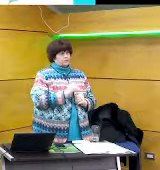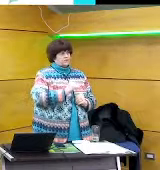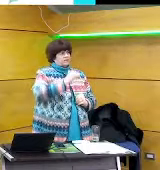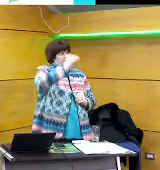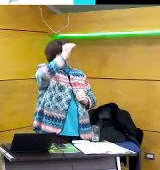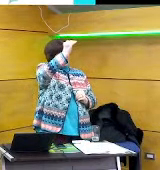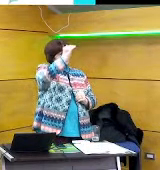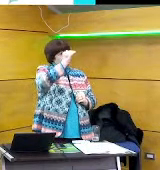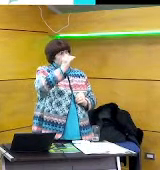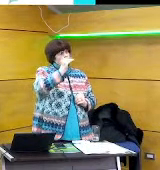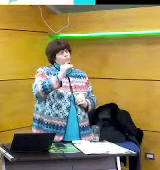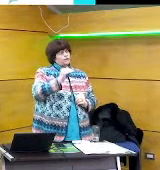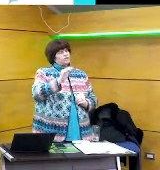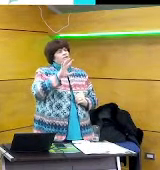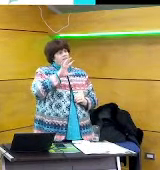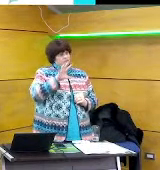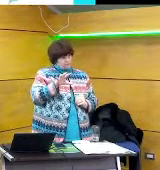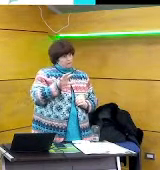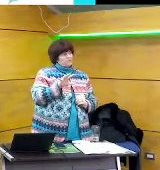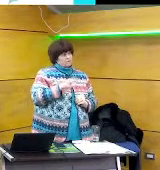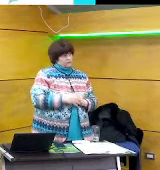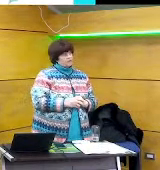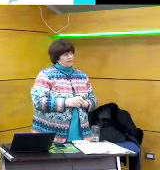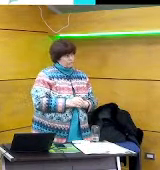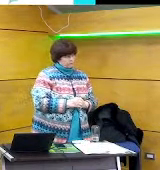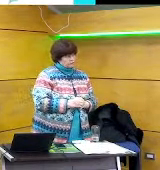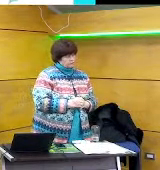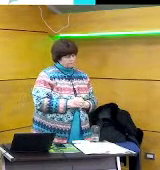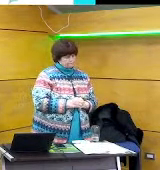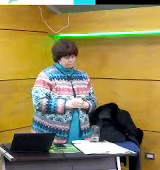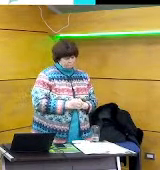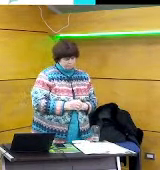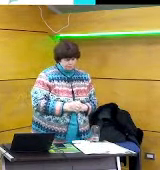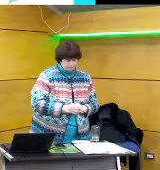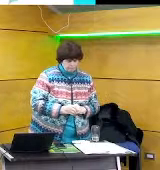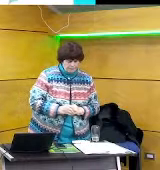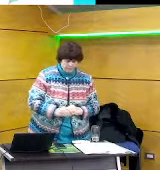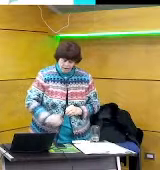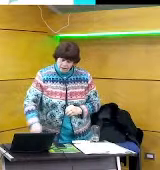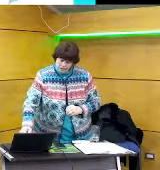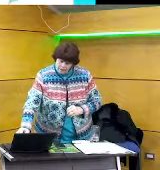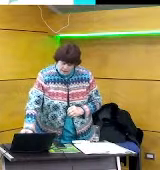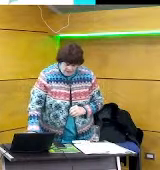of the person. It has to do with the development of their language.